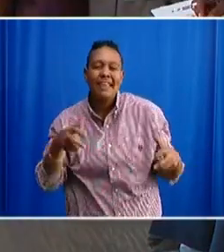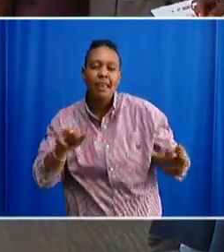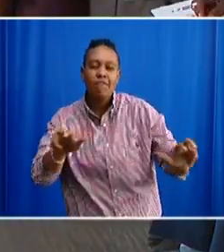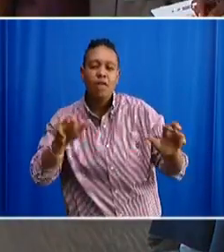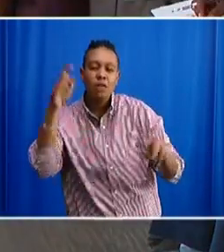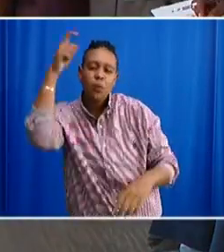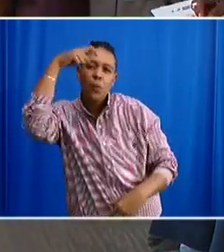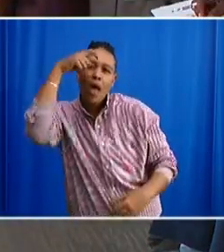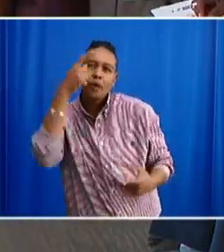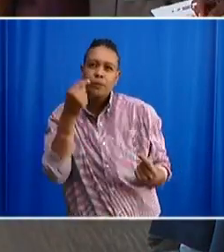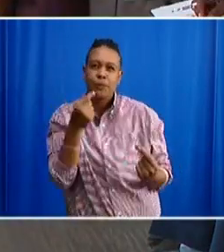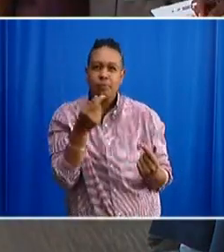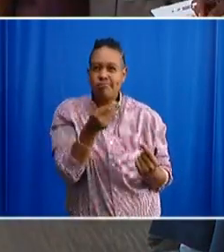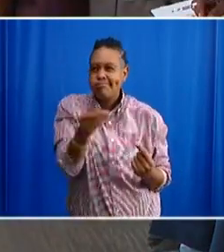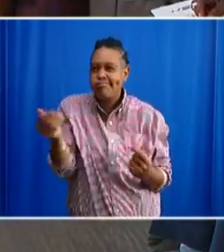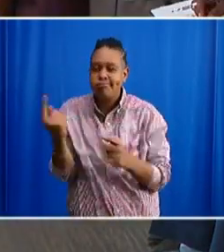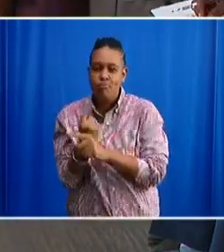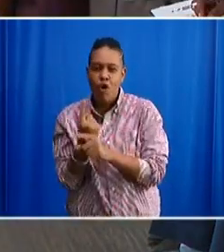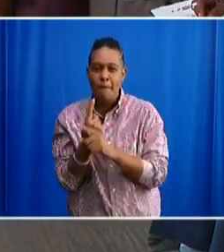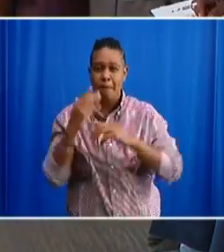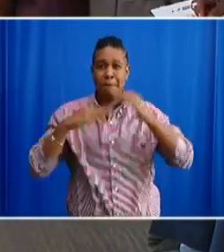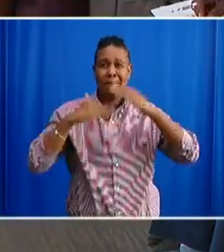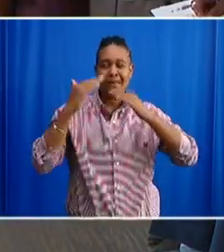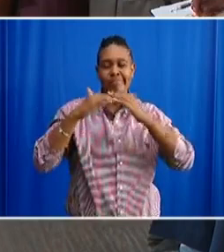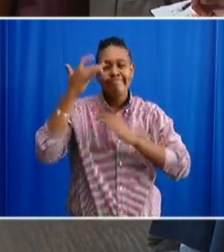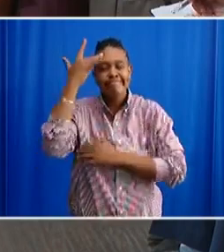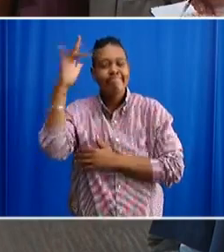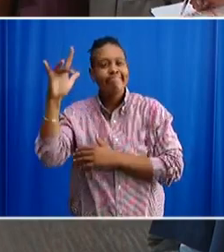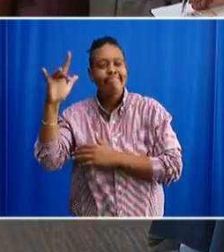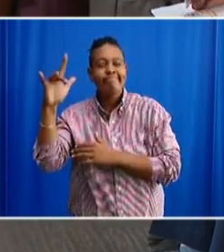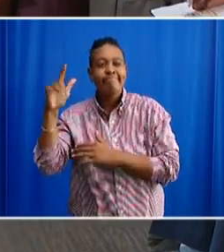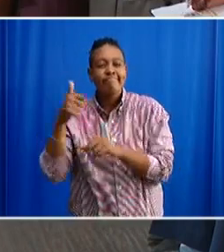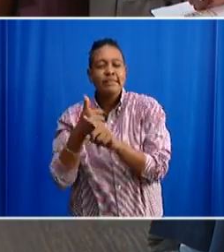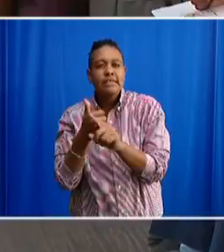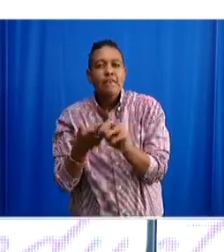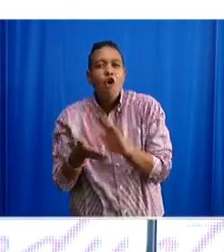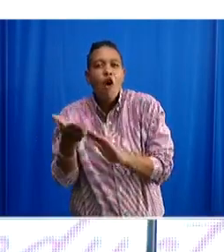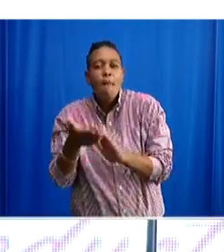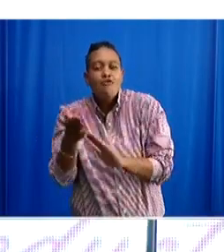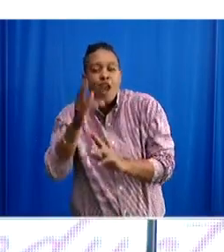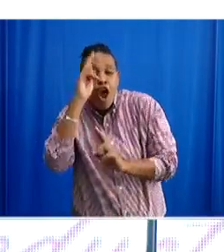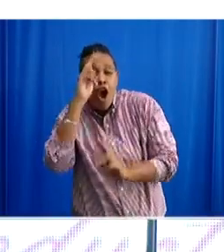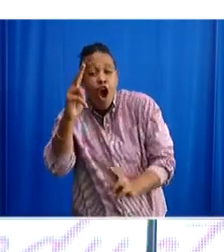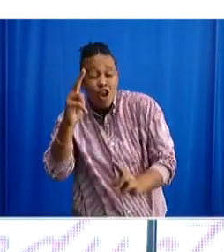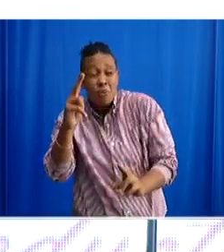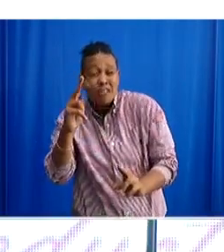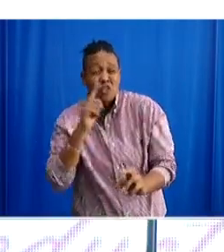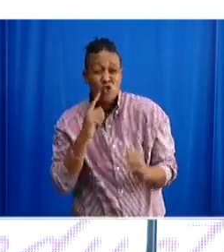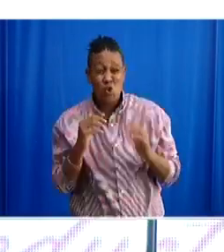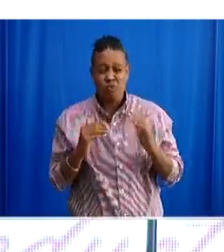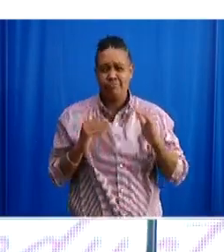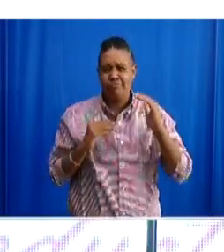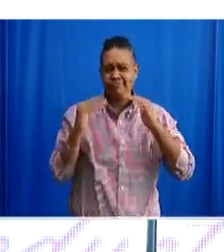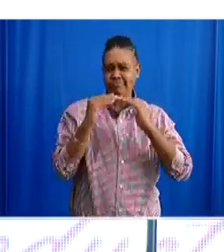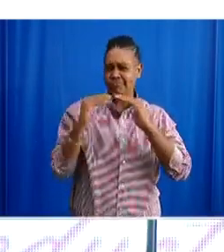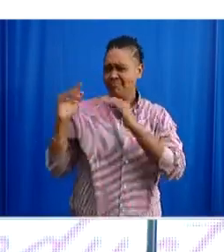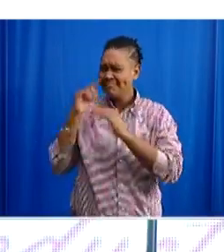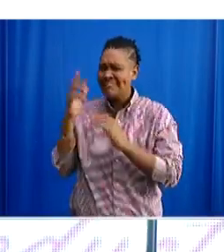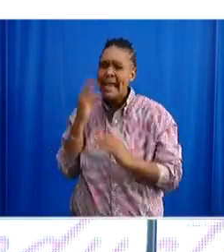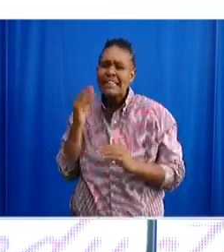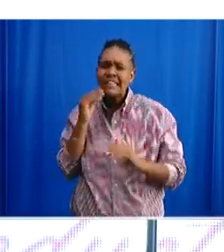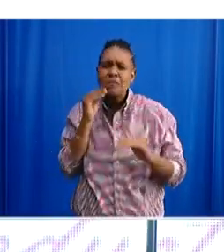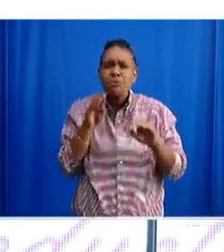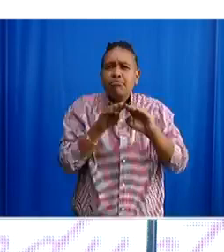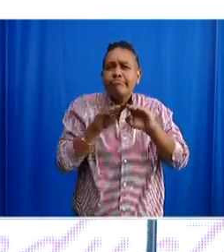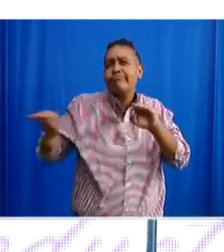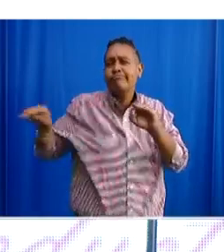wisely, build sensibly, and operate honorably so that equilibrium may be experienced